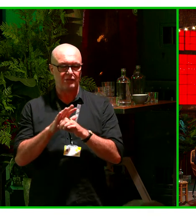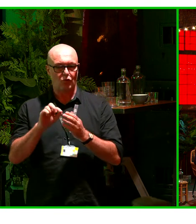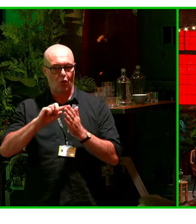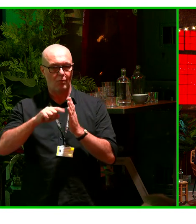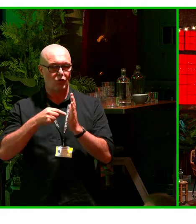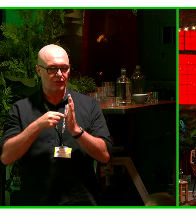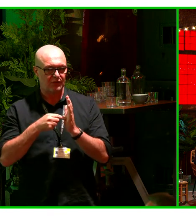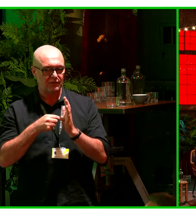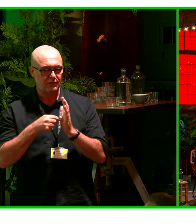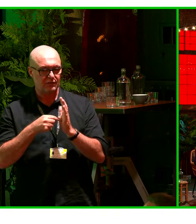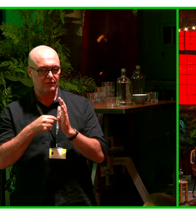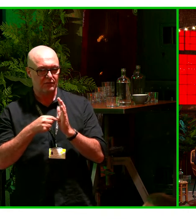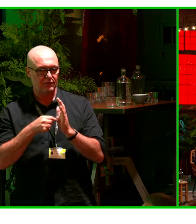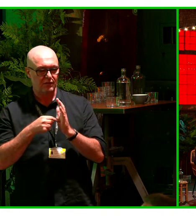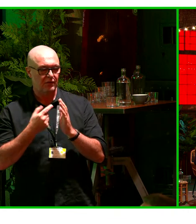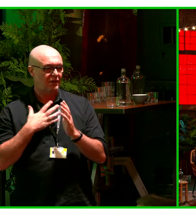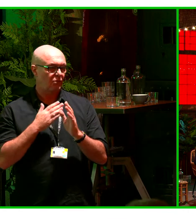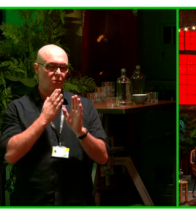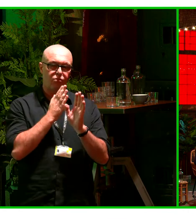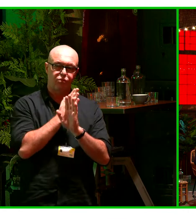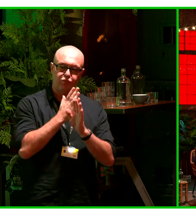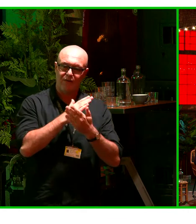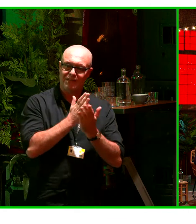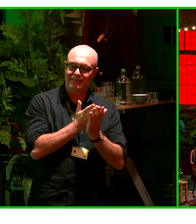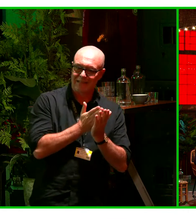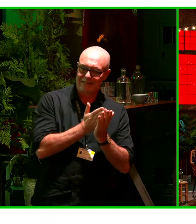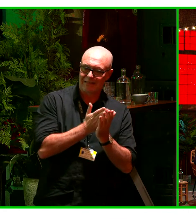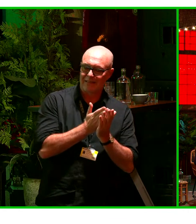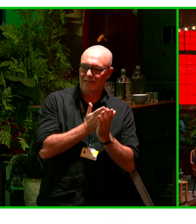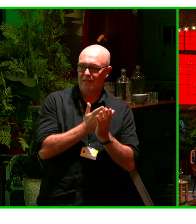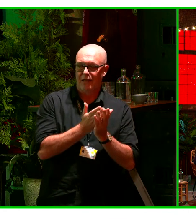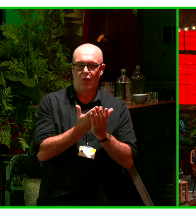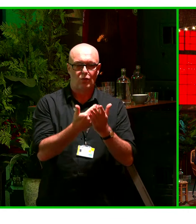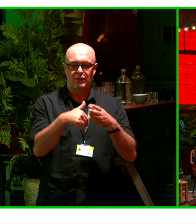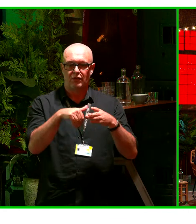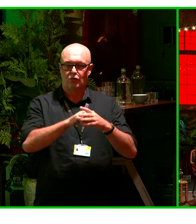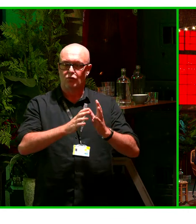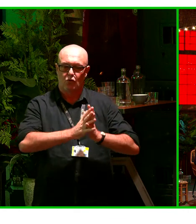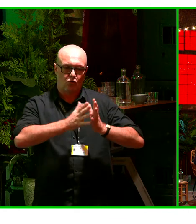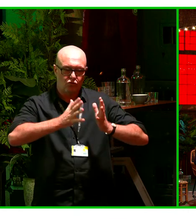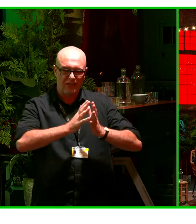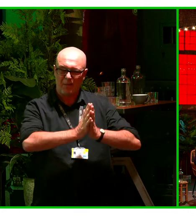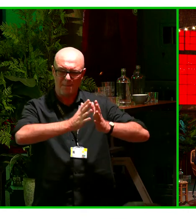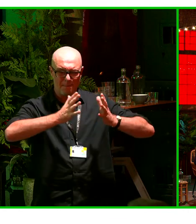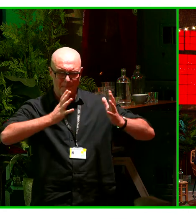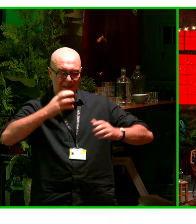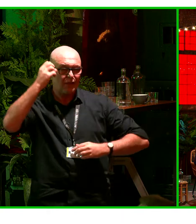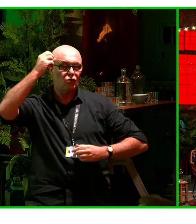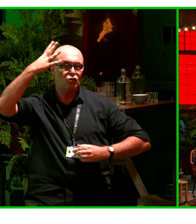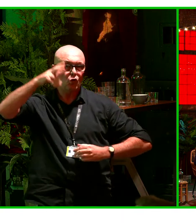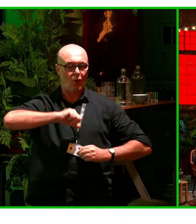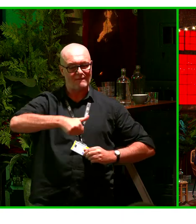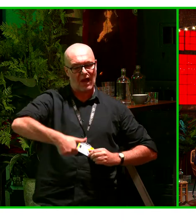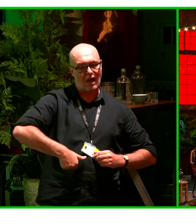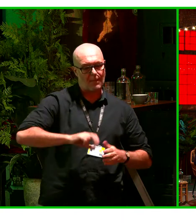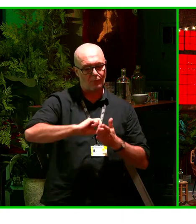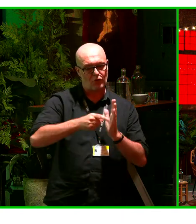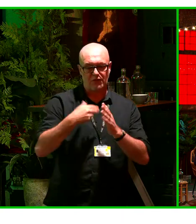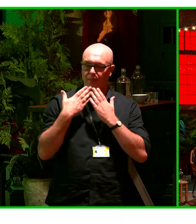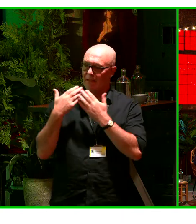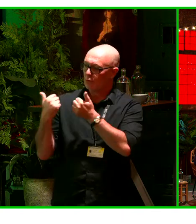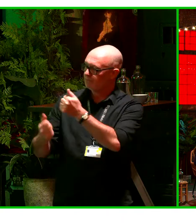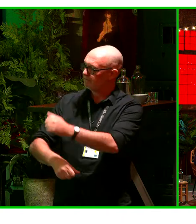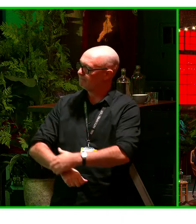in both the public and private sector, including development of large-scale solar farm projects. Jenny. Thanks very much for the intro,